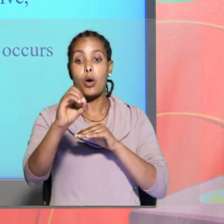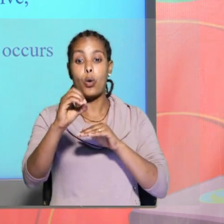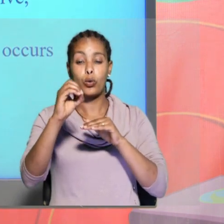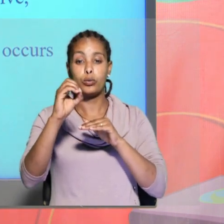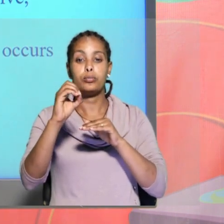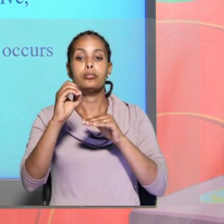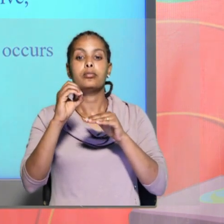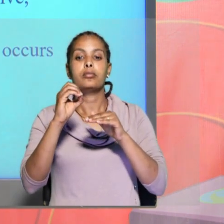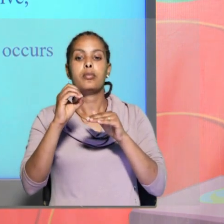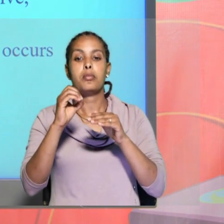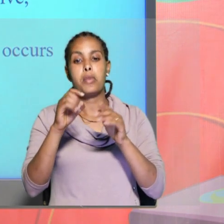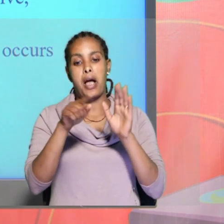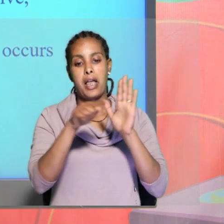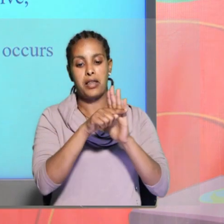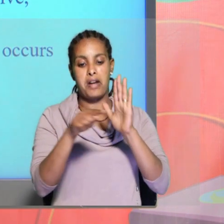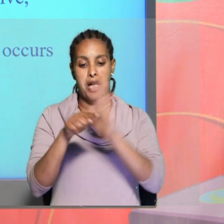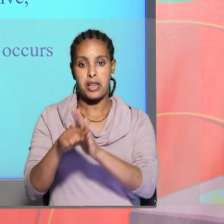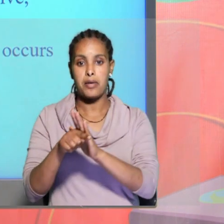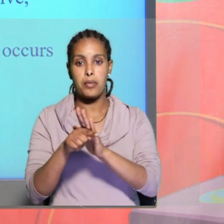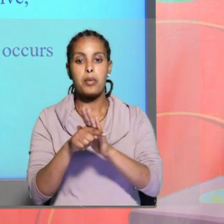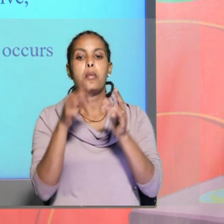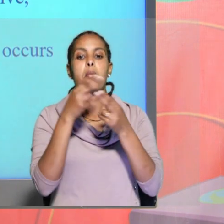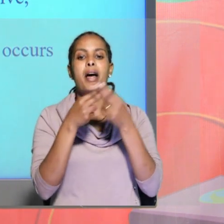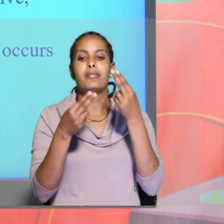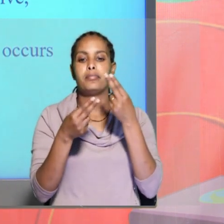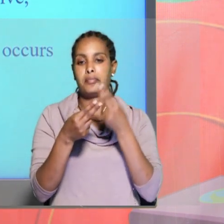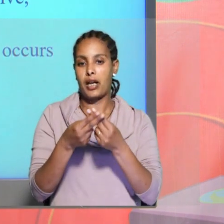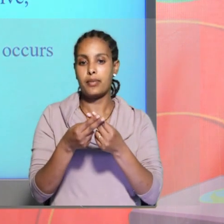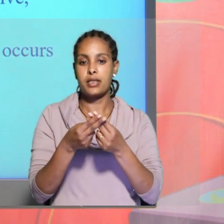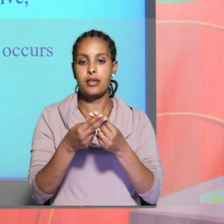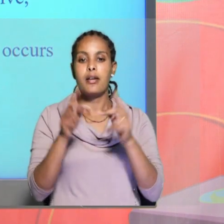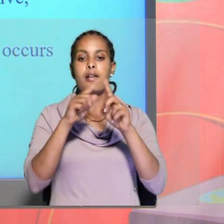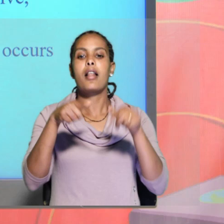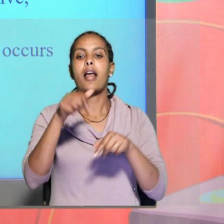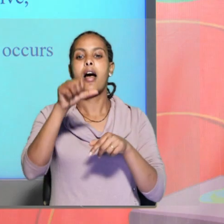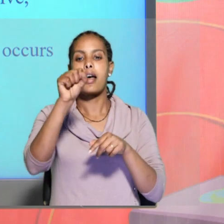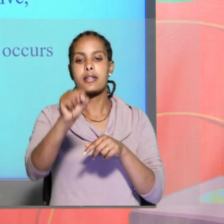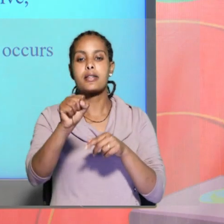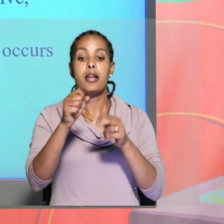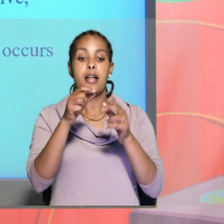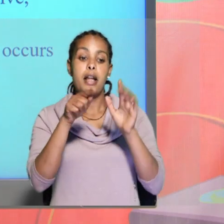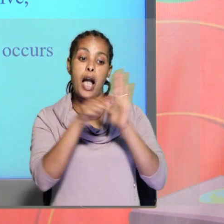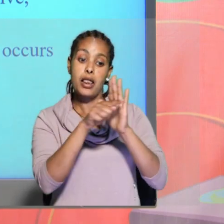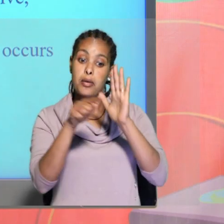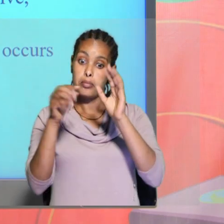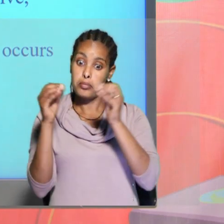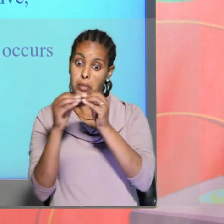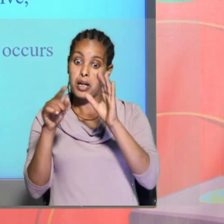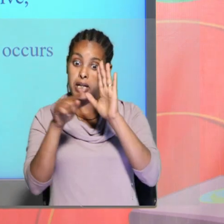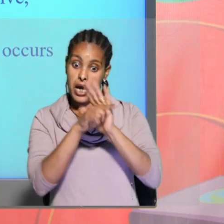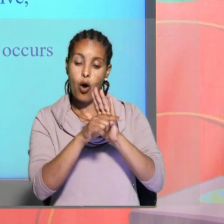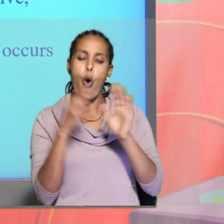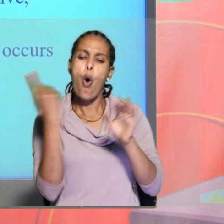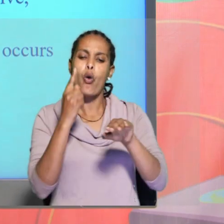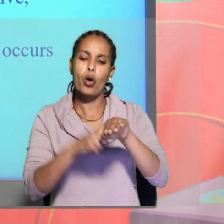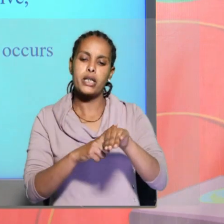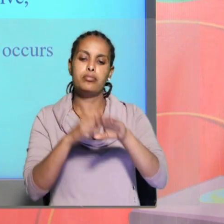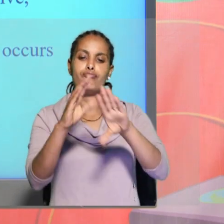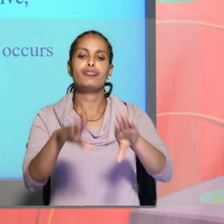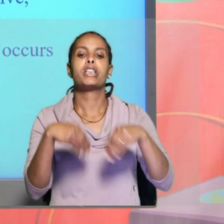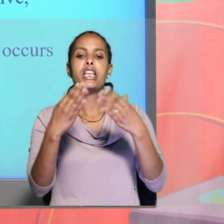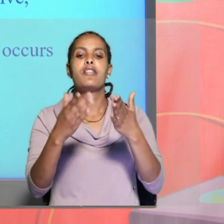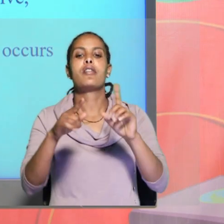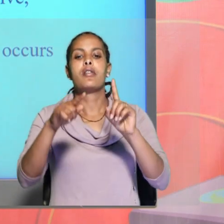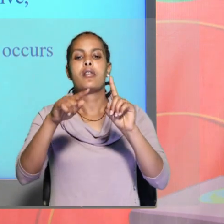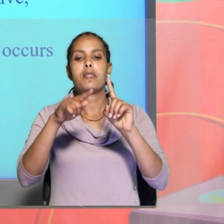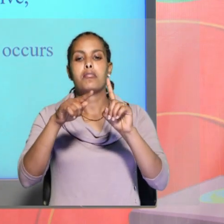is negative, minus T times delta S. Negative plus negative is always negative. Therefore,